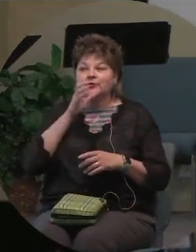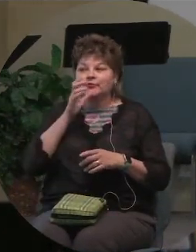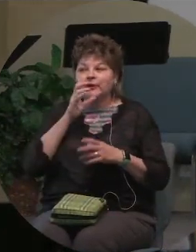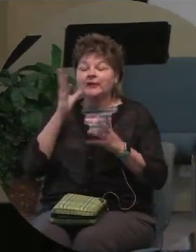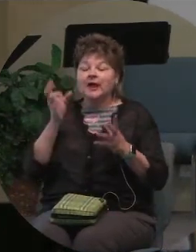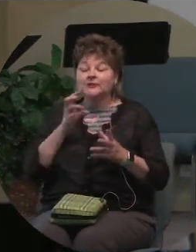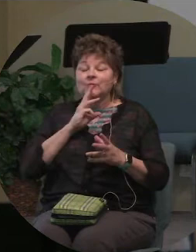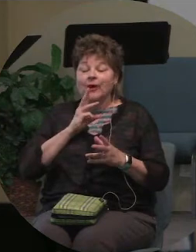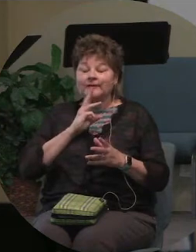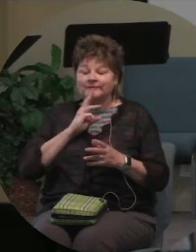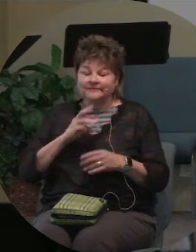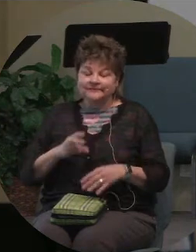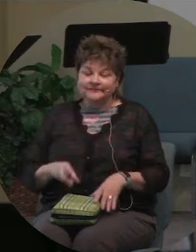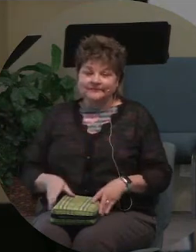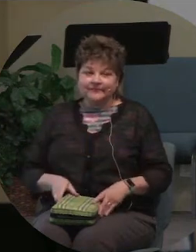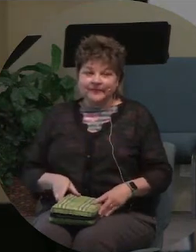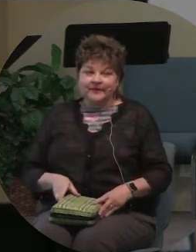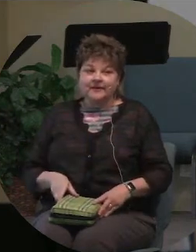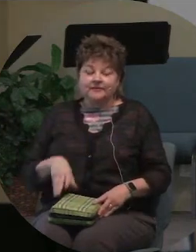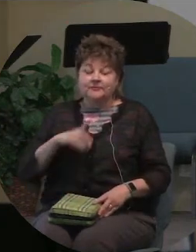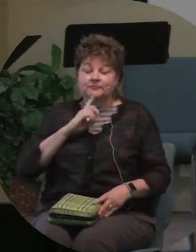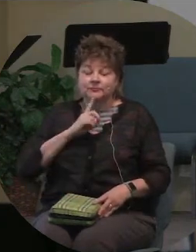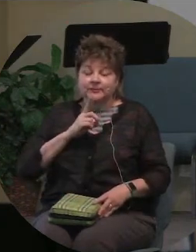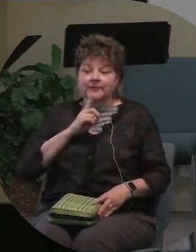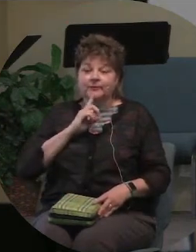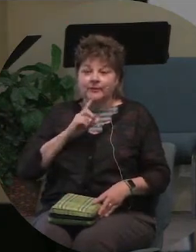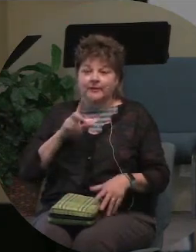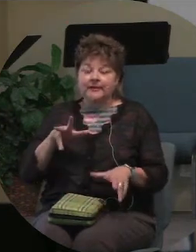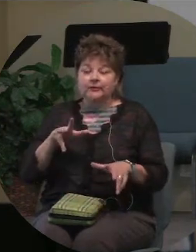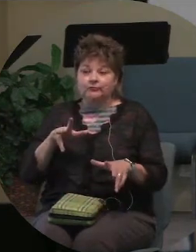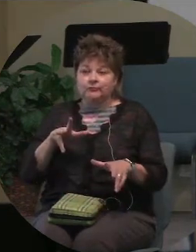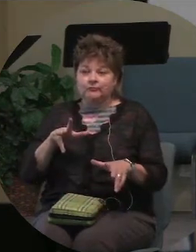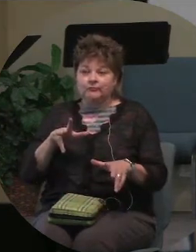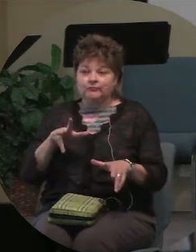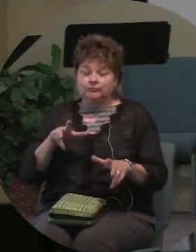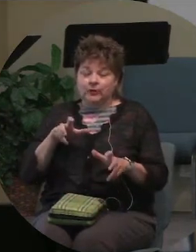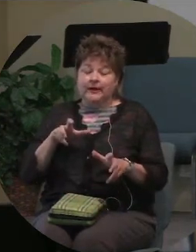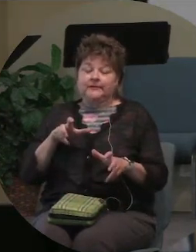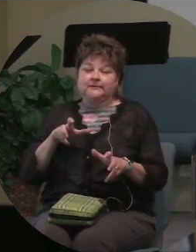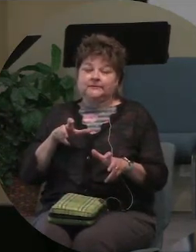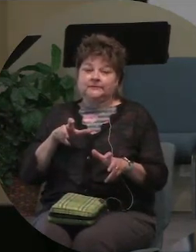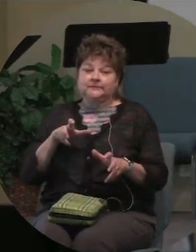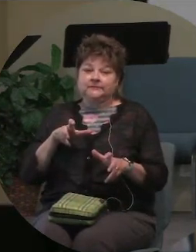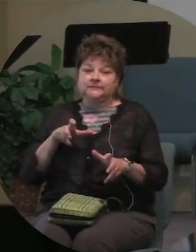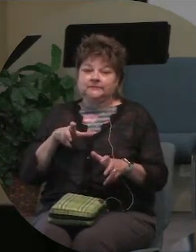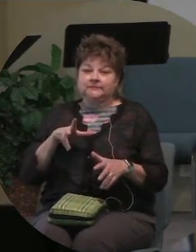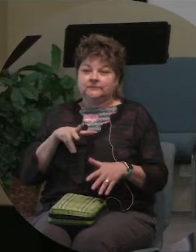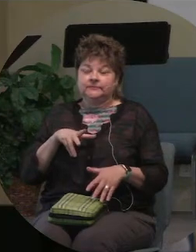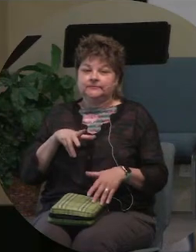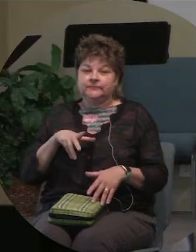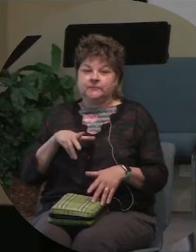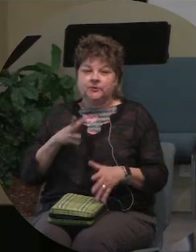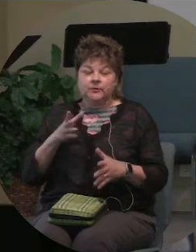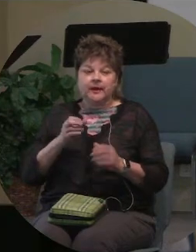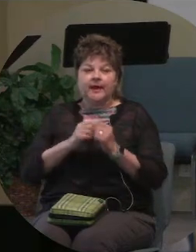Stay hydrated. It's very, very dry, and it's only going to get warmer. So how many of you know what the fruit of the